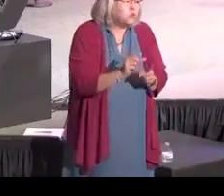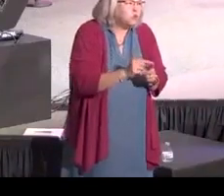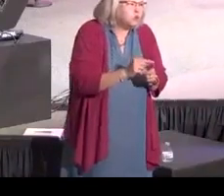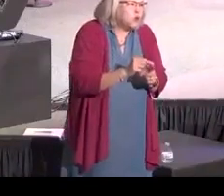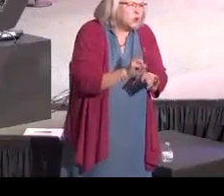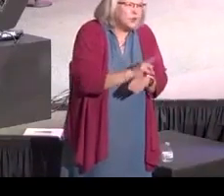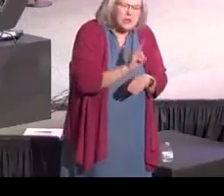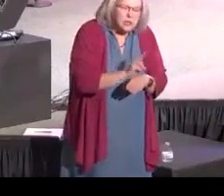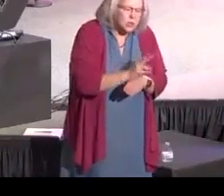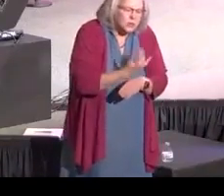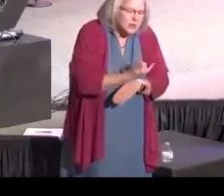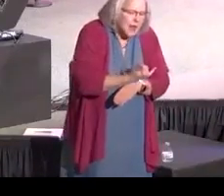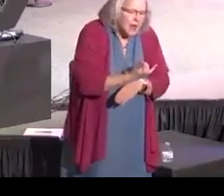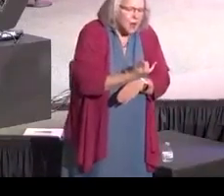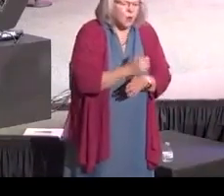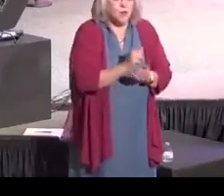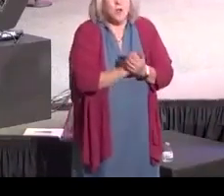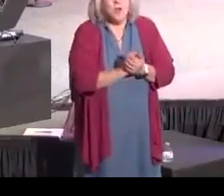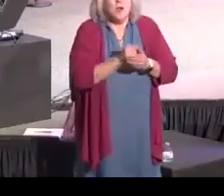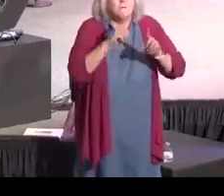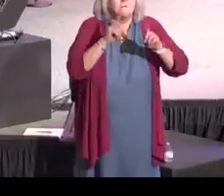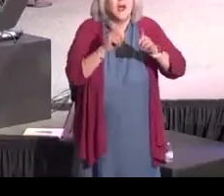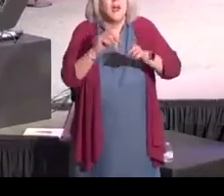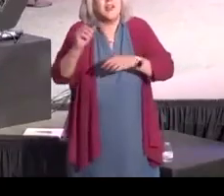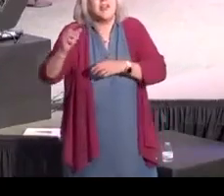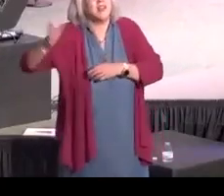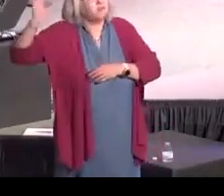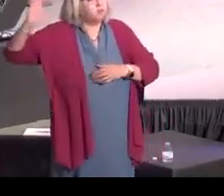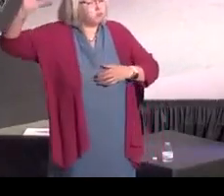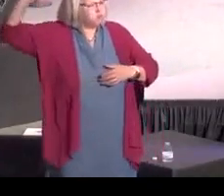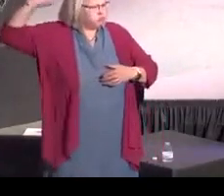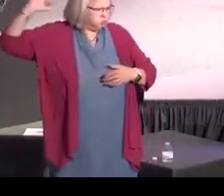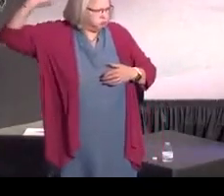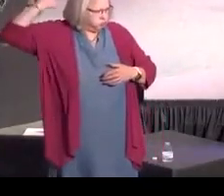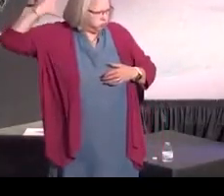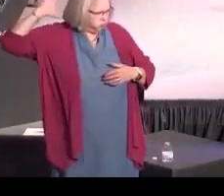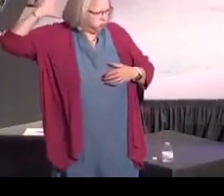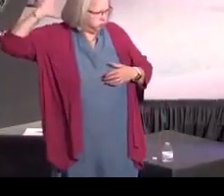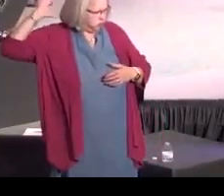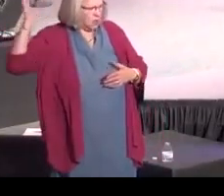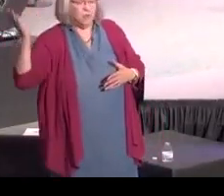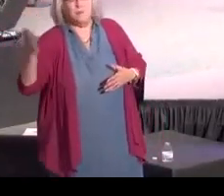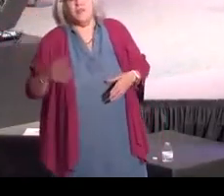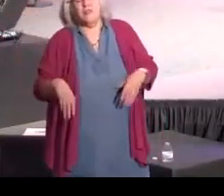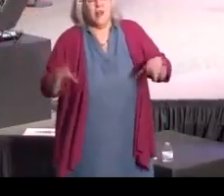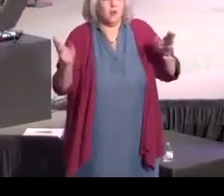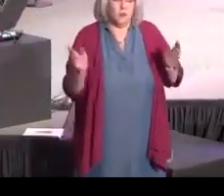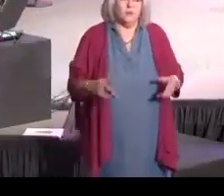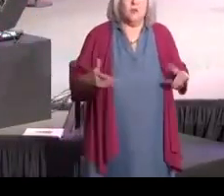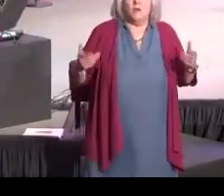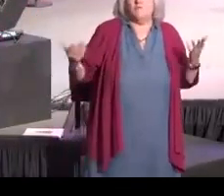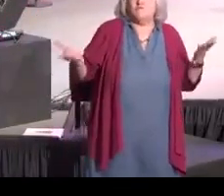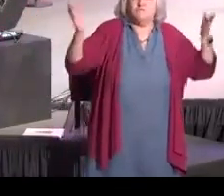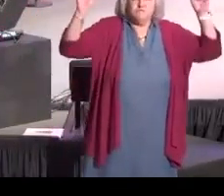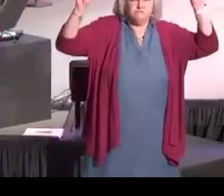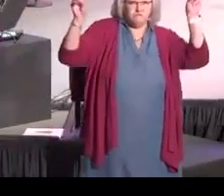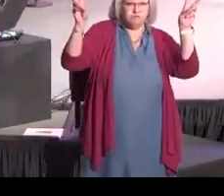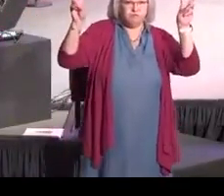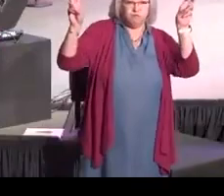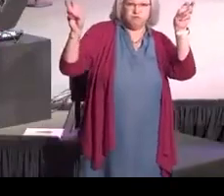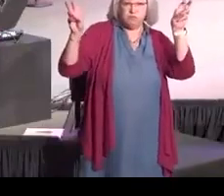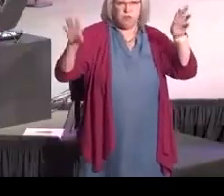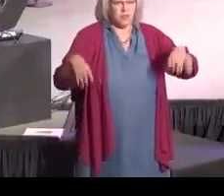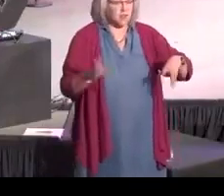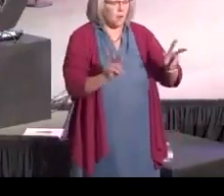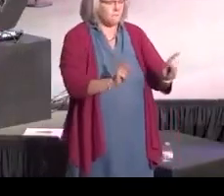much. Apostle. But in the first century, man, that was a distinct title. That was a big deal. That was